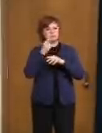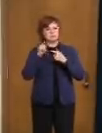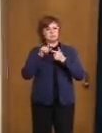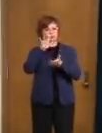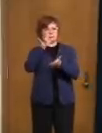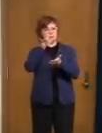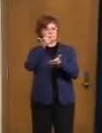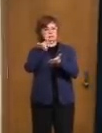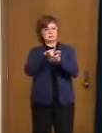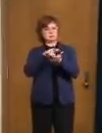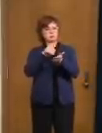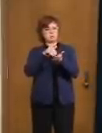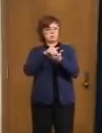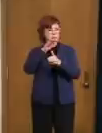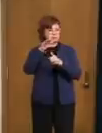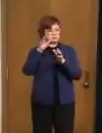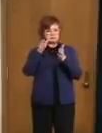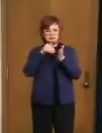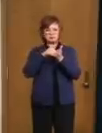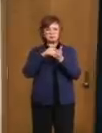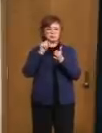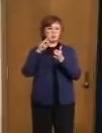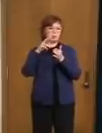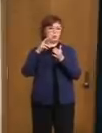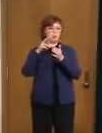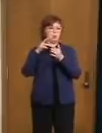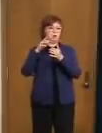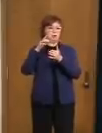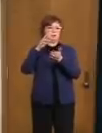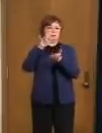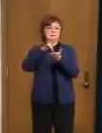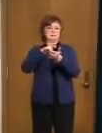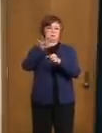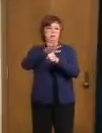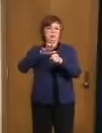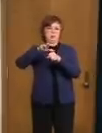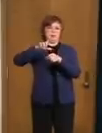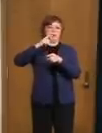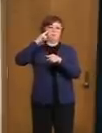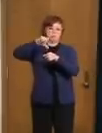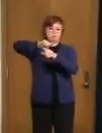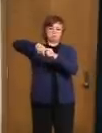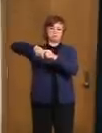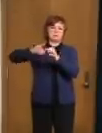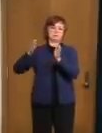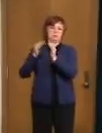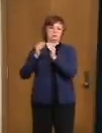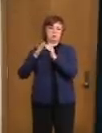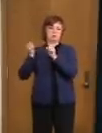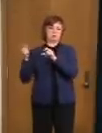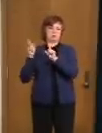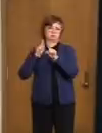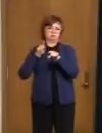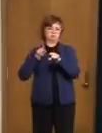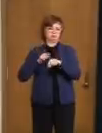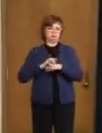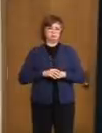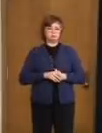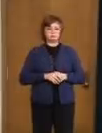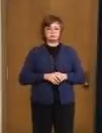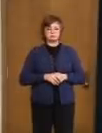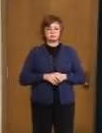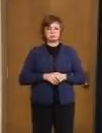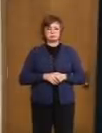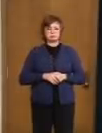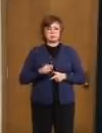those central hubs to the smaller communities, and we're getting better at that each and every day. And I would say that the days ahead, we're